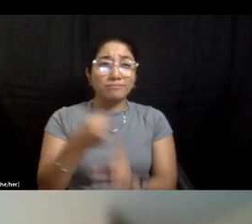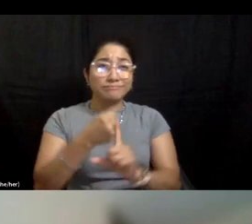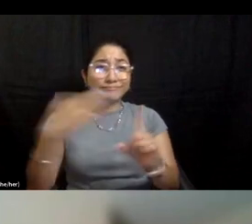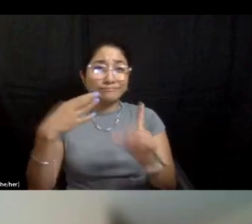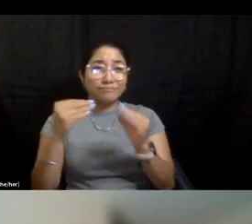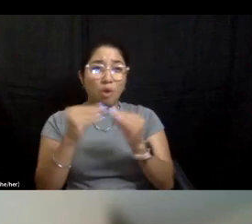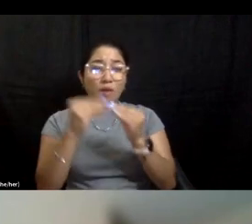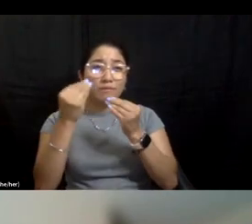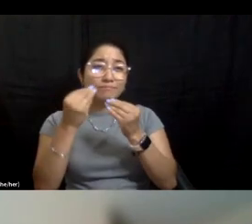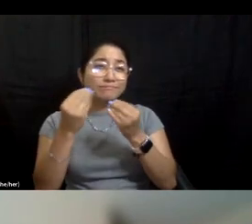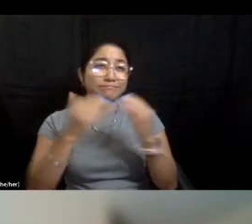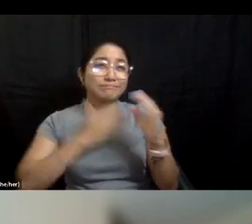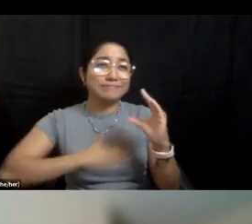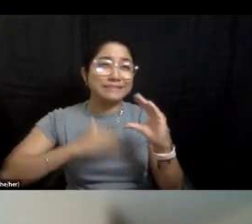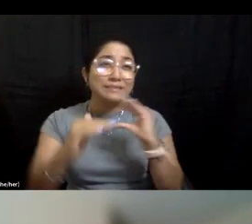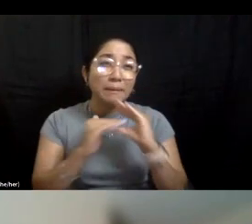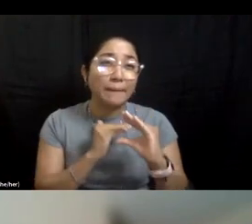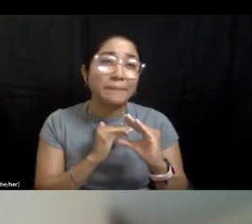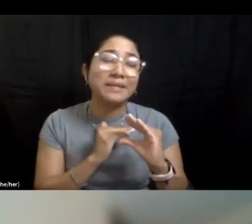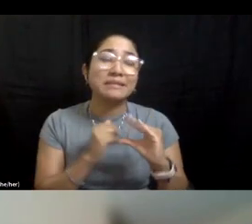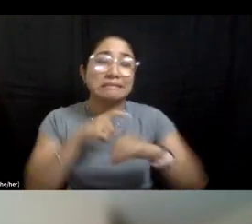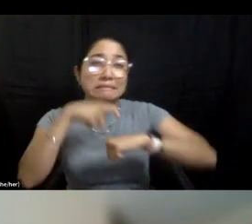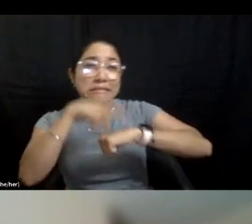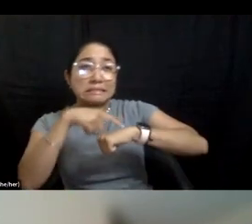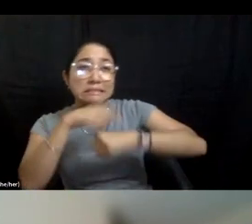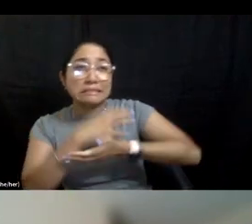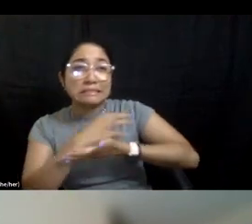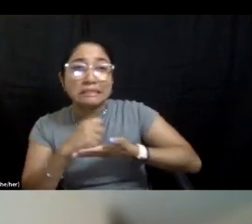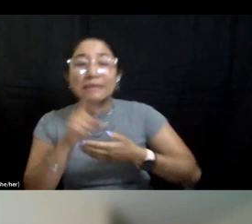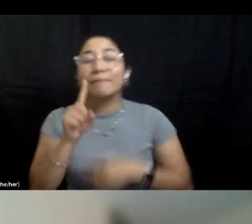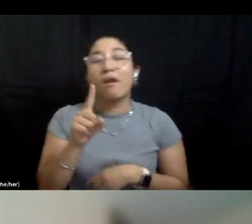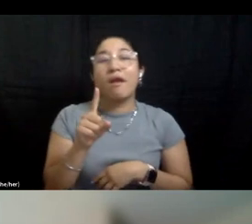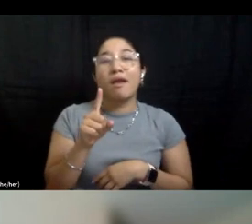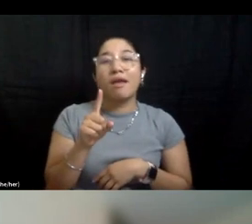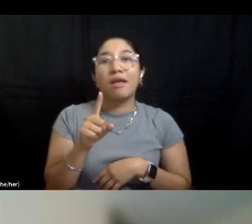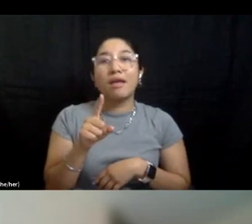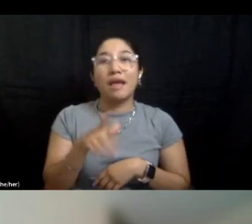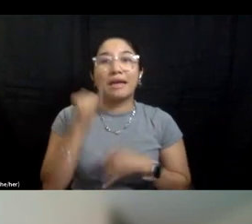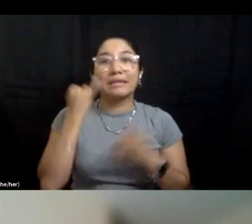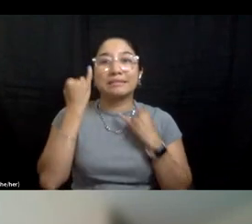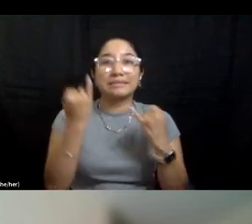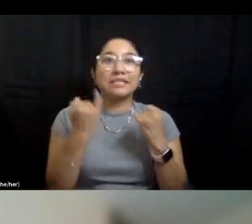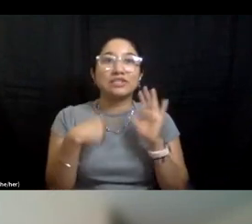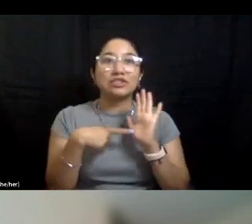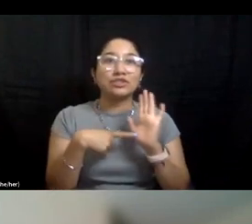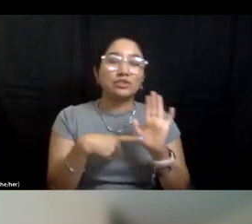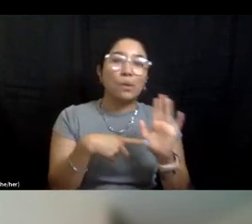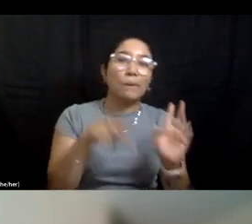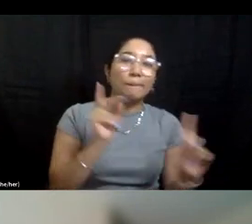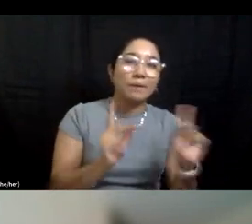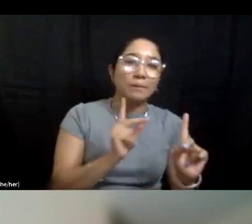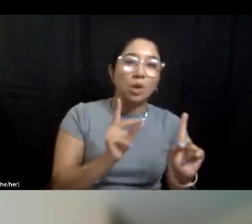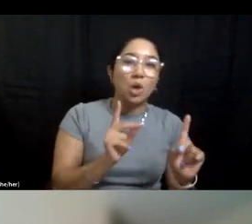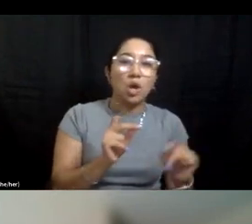So, but the idea was to show people, not story, is a really simplistic way of talking about it while